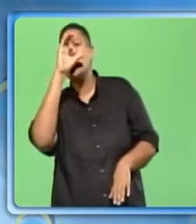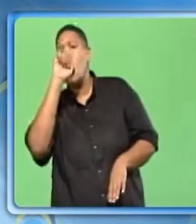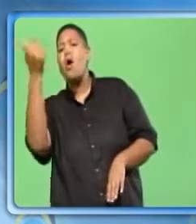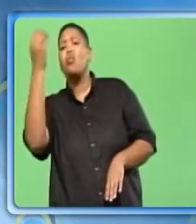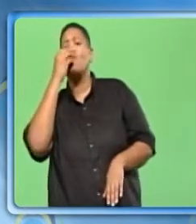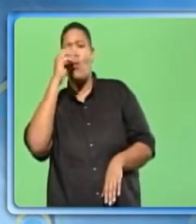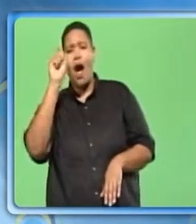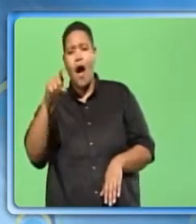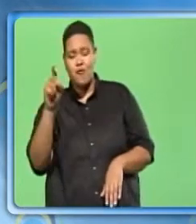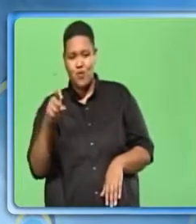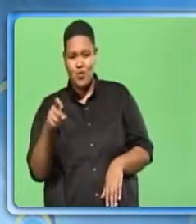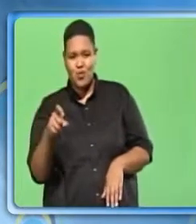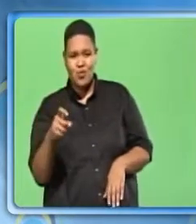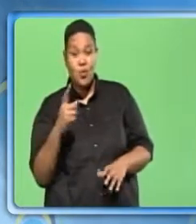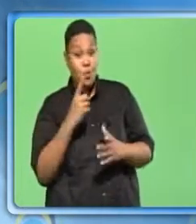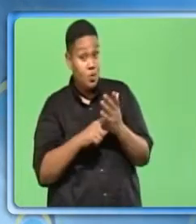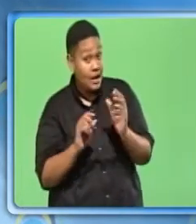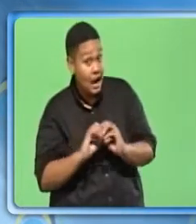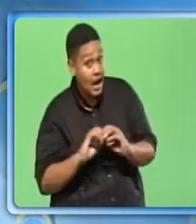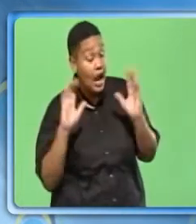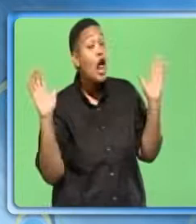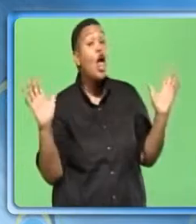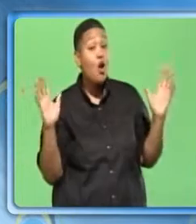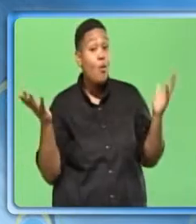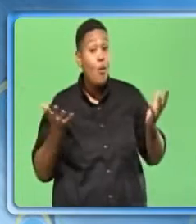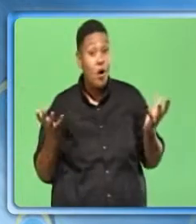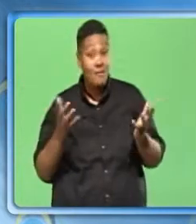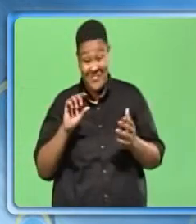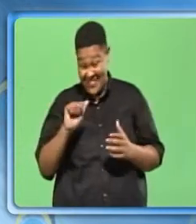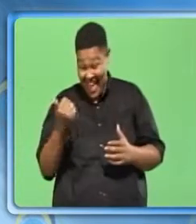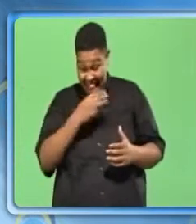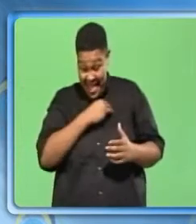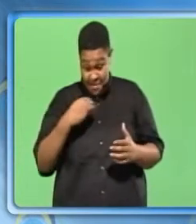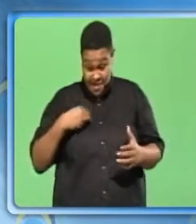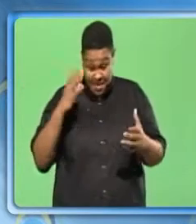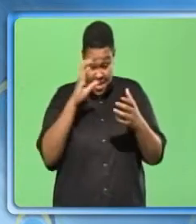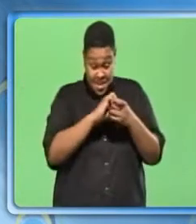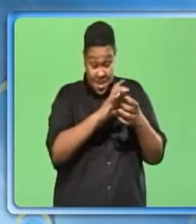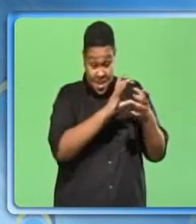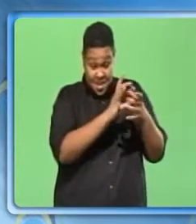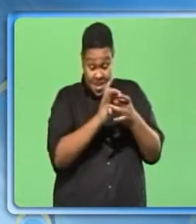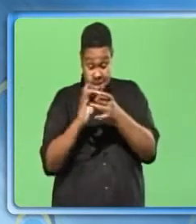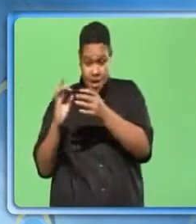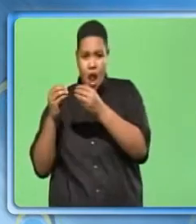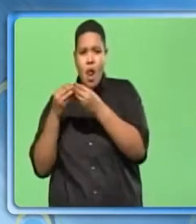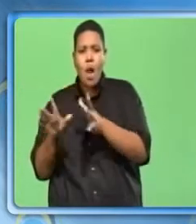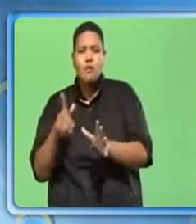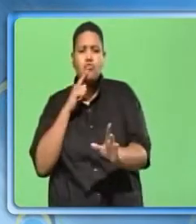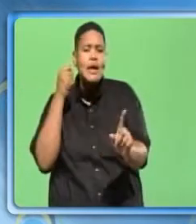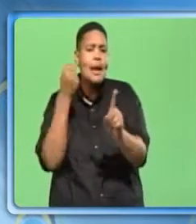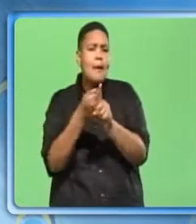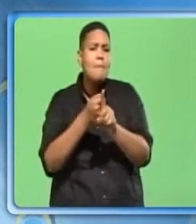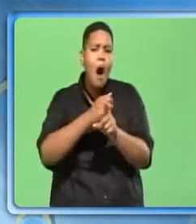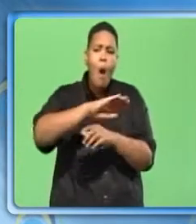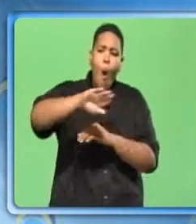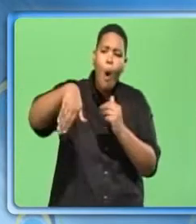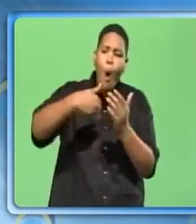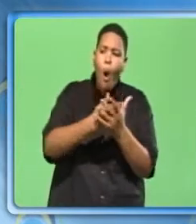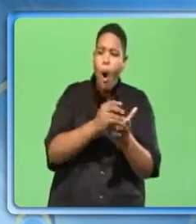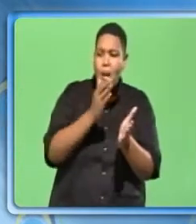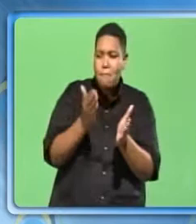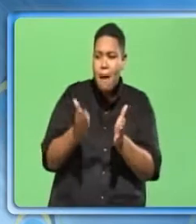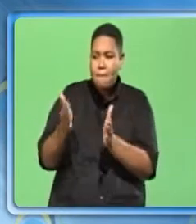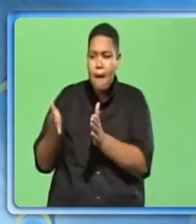sources. What is clear is that if any member of the chain is lost, it affects the whole feeding